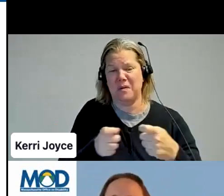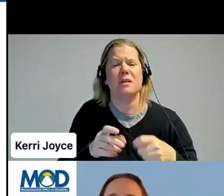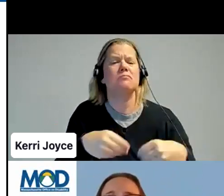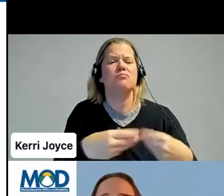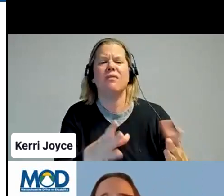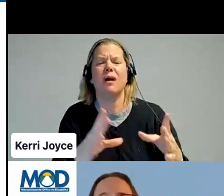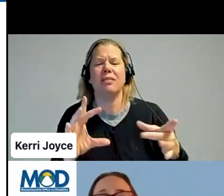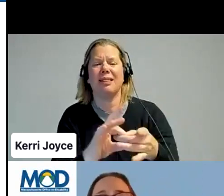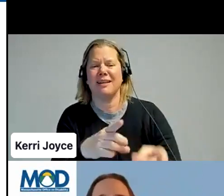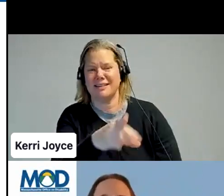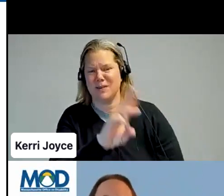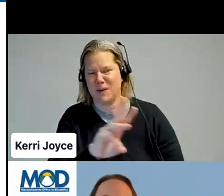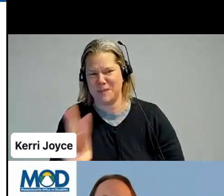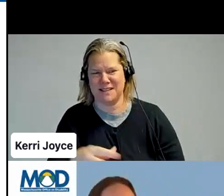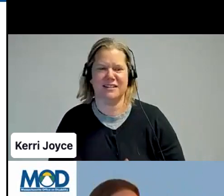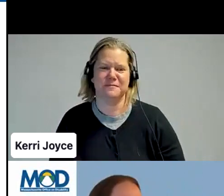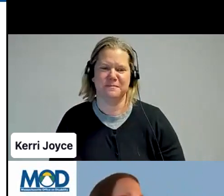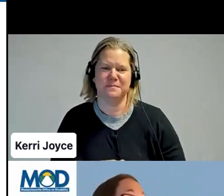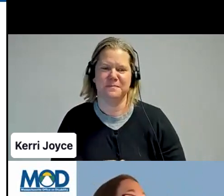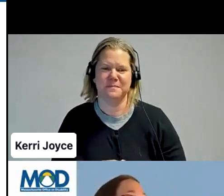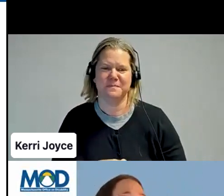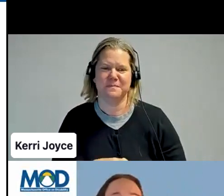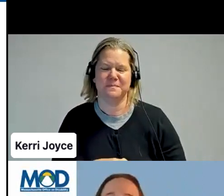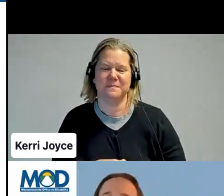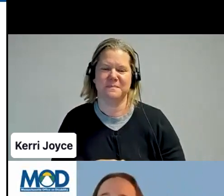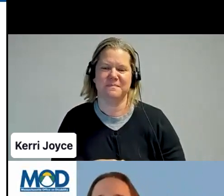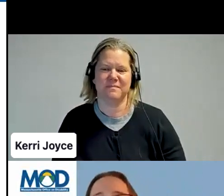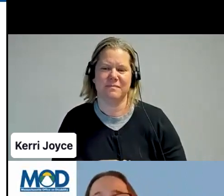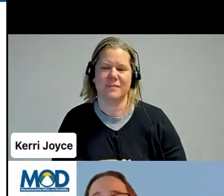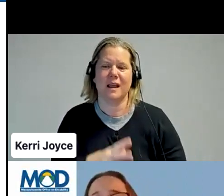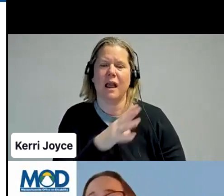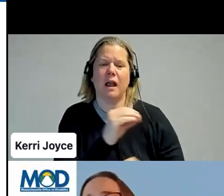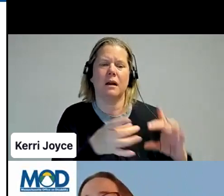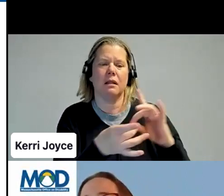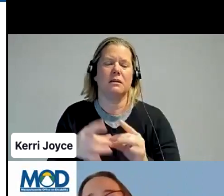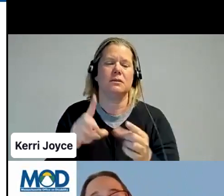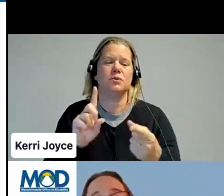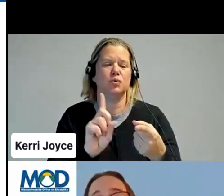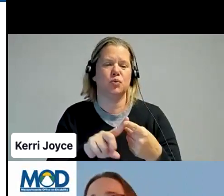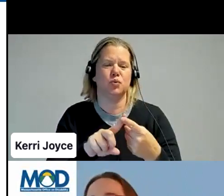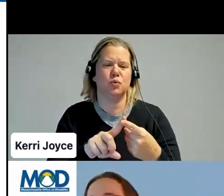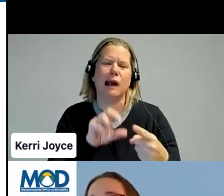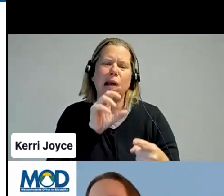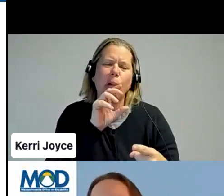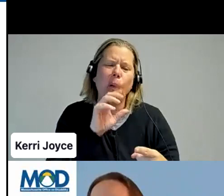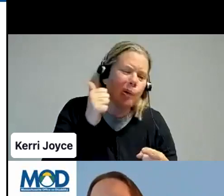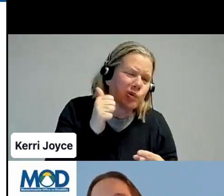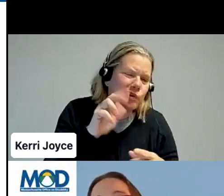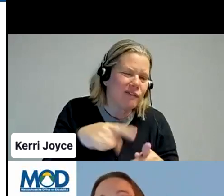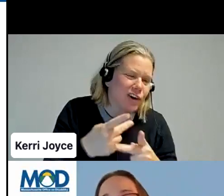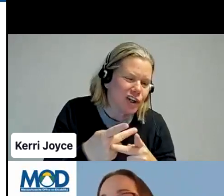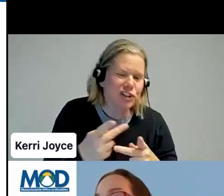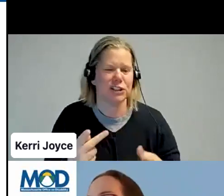to their website, as well as links to a slightly older version which works better